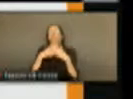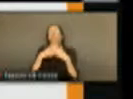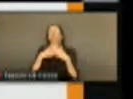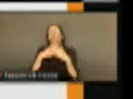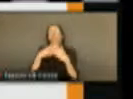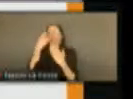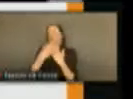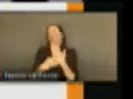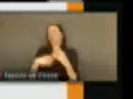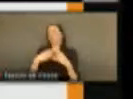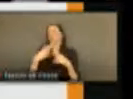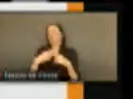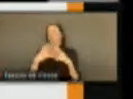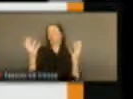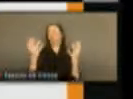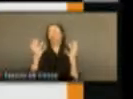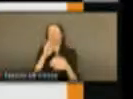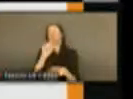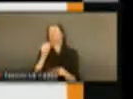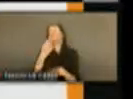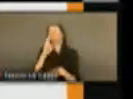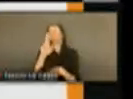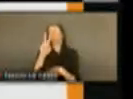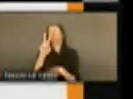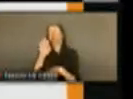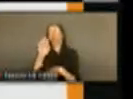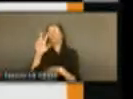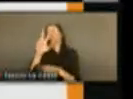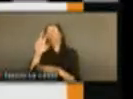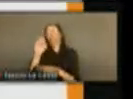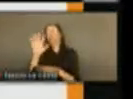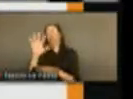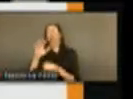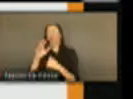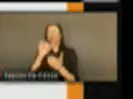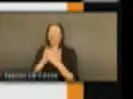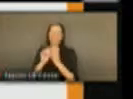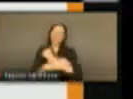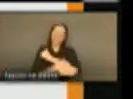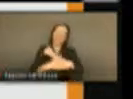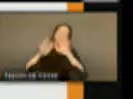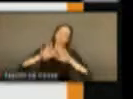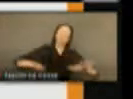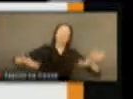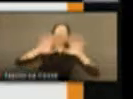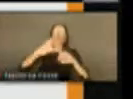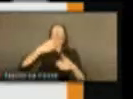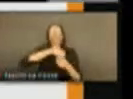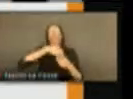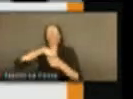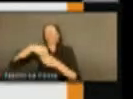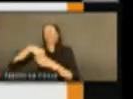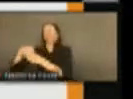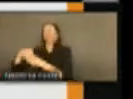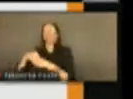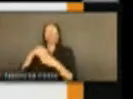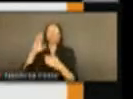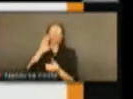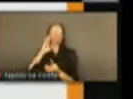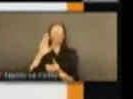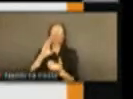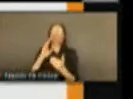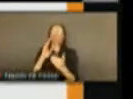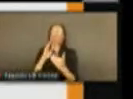countywide civic engagement initiative that will leverage Miami-Dade's biggest asset, its residents, through